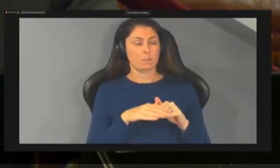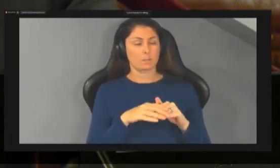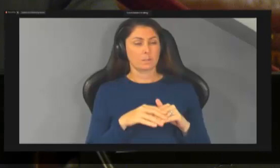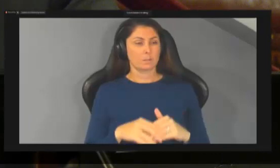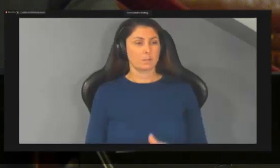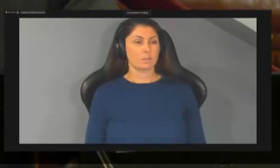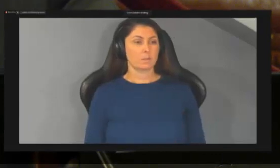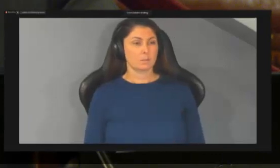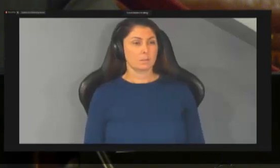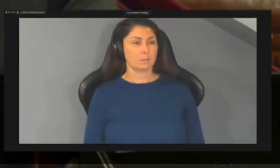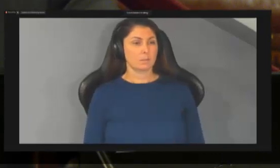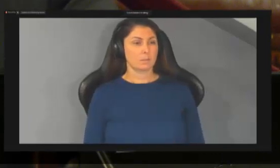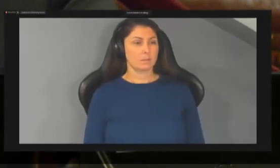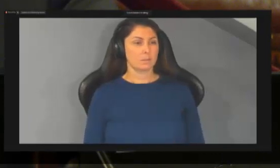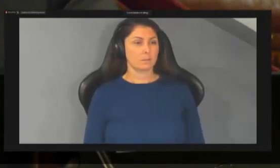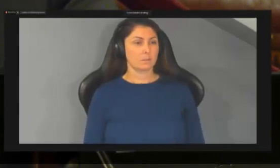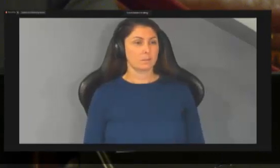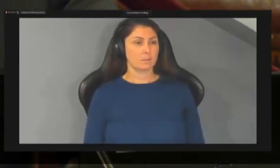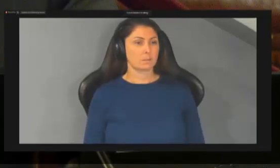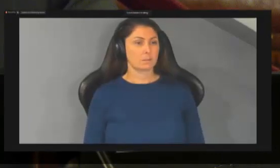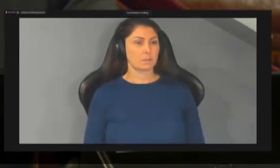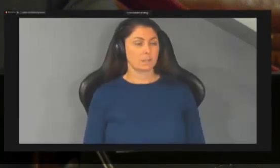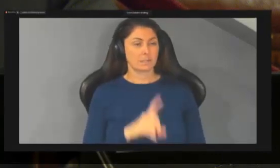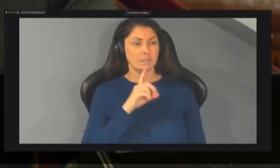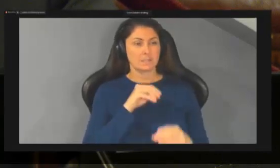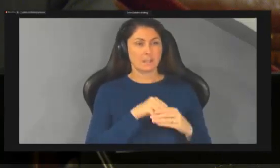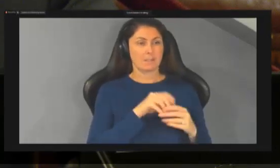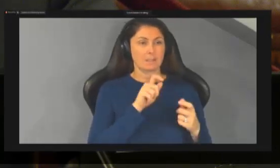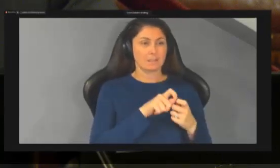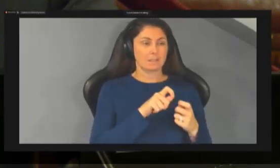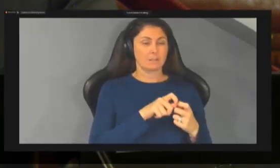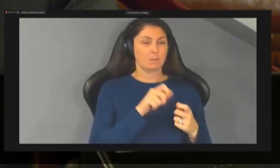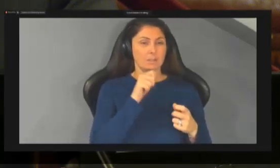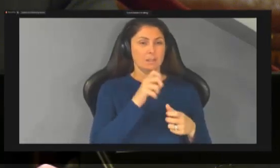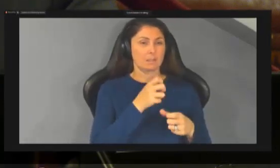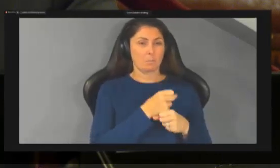big packet? It's in the details. It's just not summarized as to what the total is.